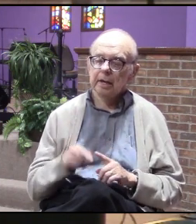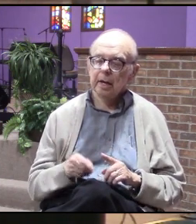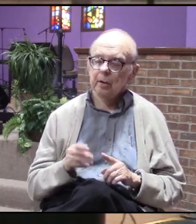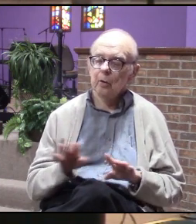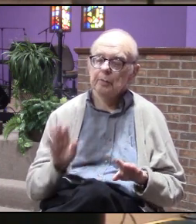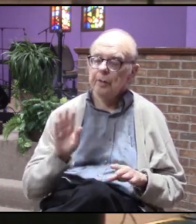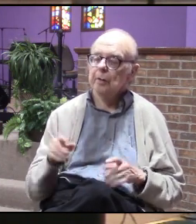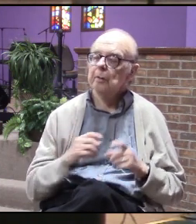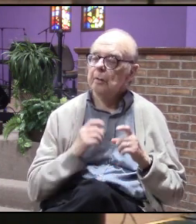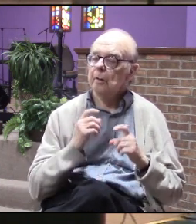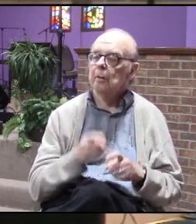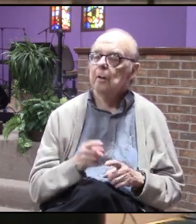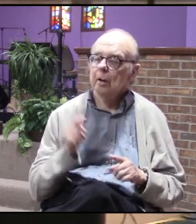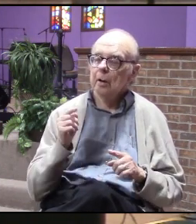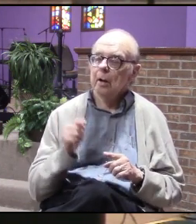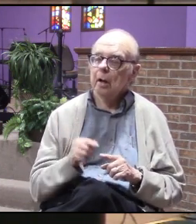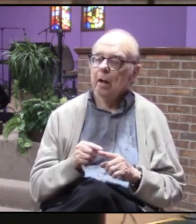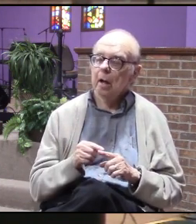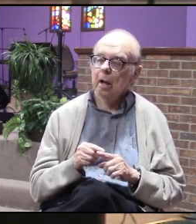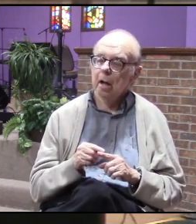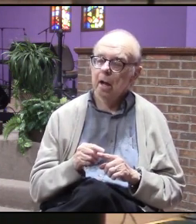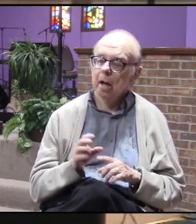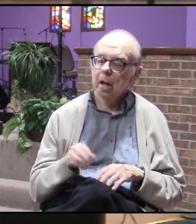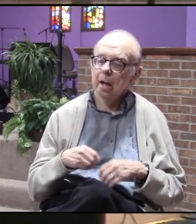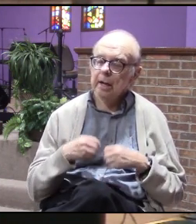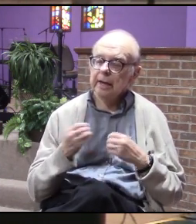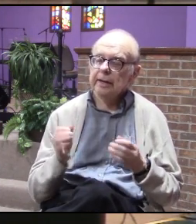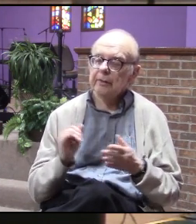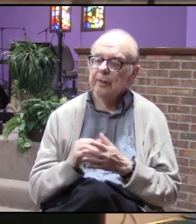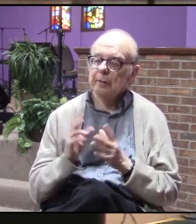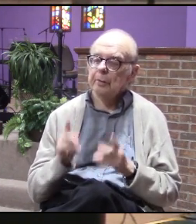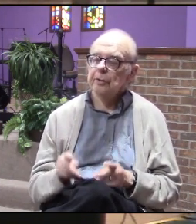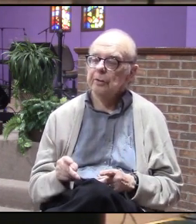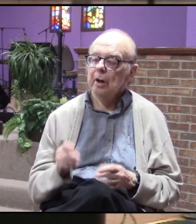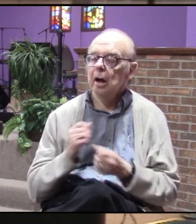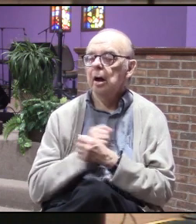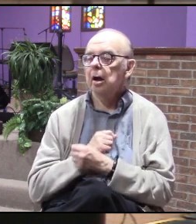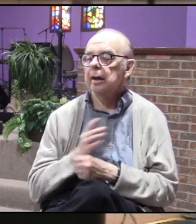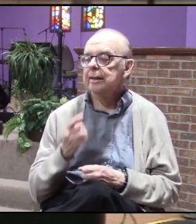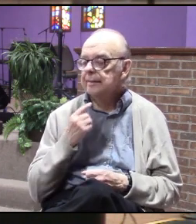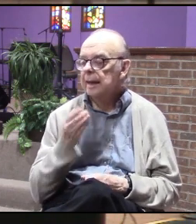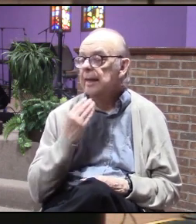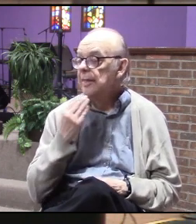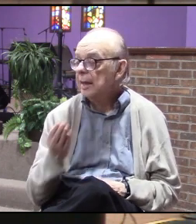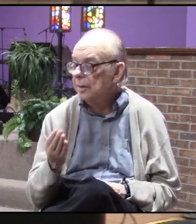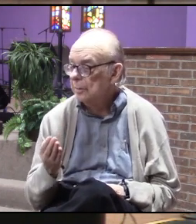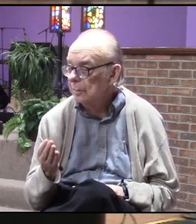their present until you go over and give that person a hug and say thank you.